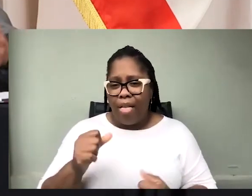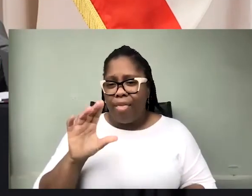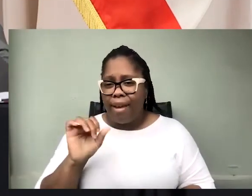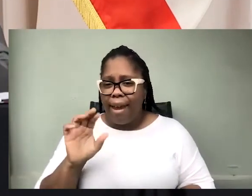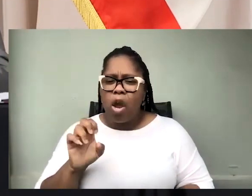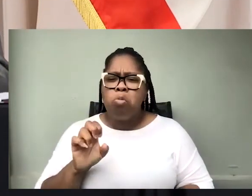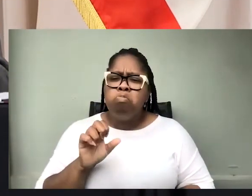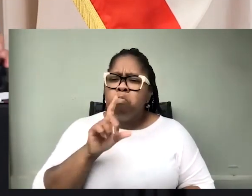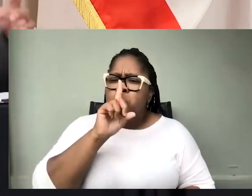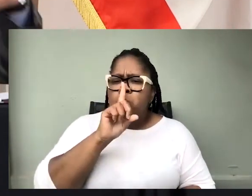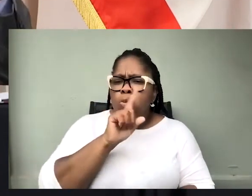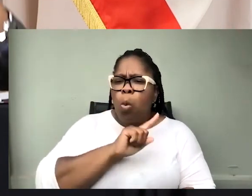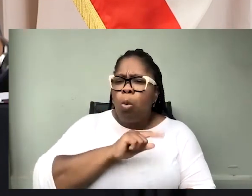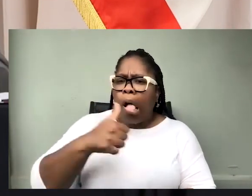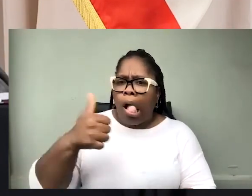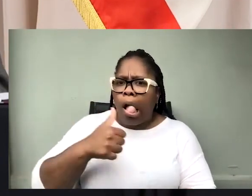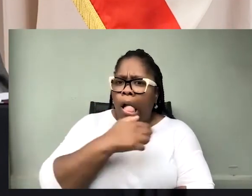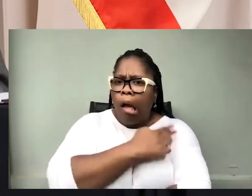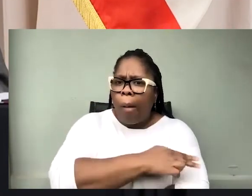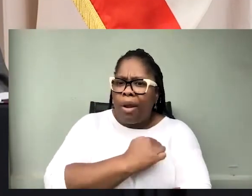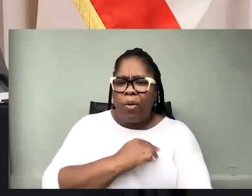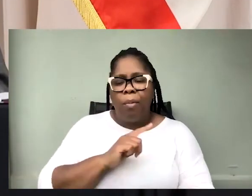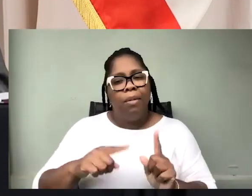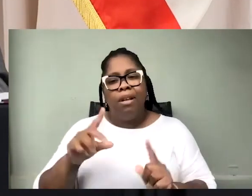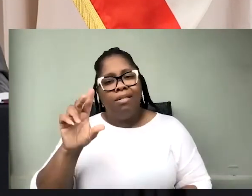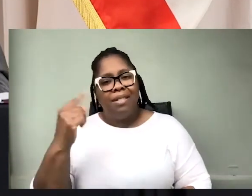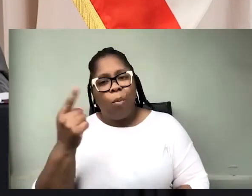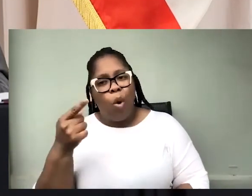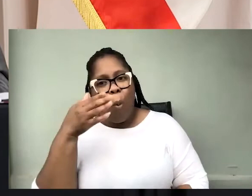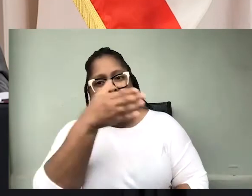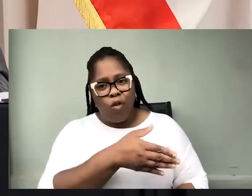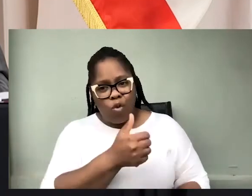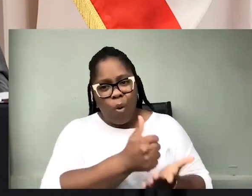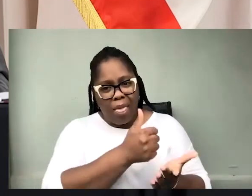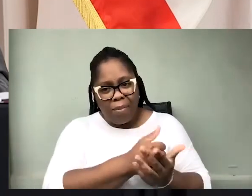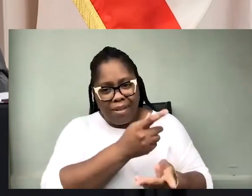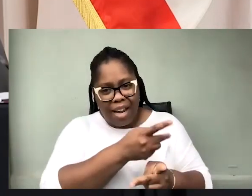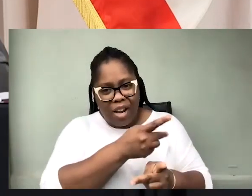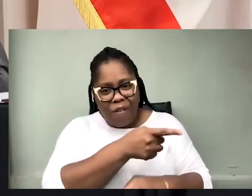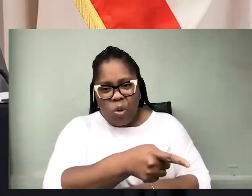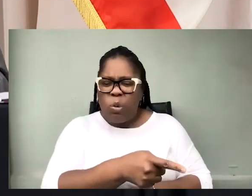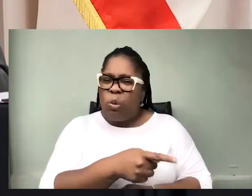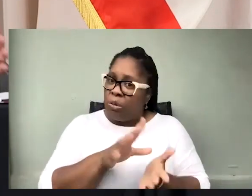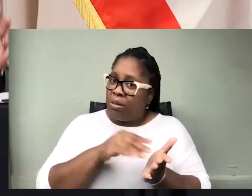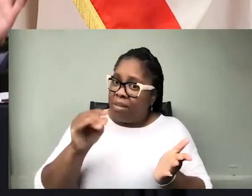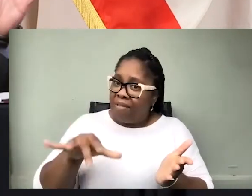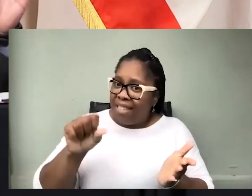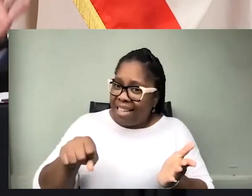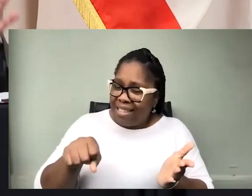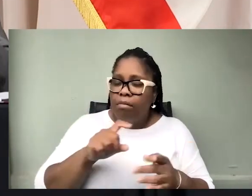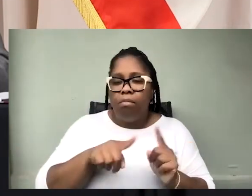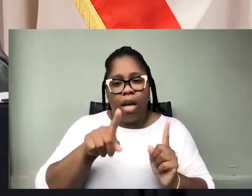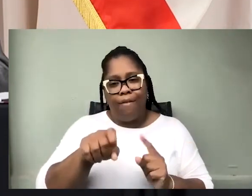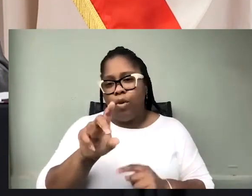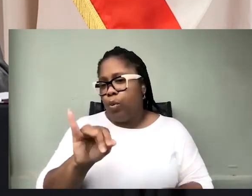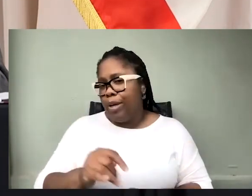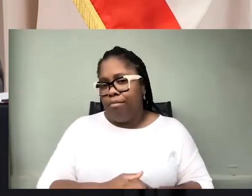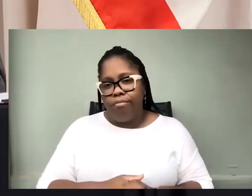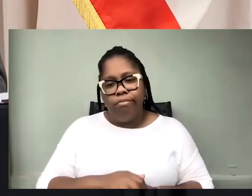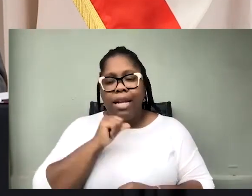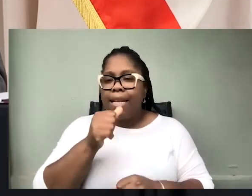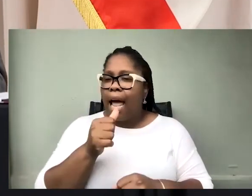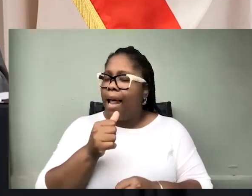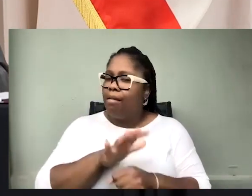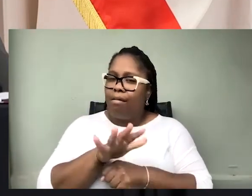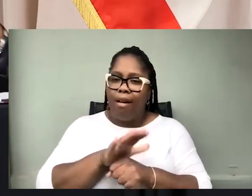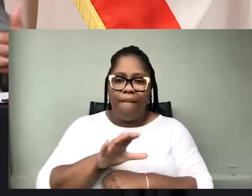about going to the hospital, but having on-site care, and that's costly potentially, but we need to do it. And the fact that there's not enough caregivers